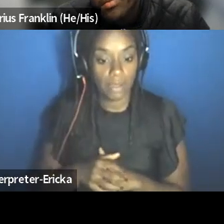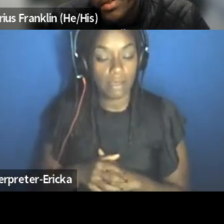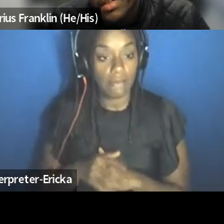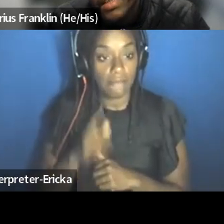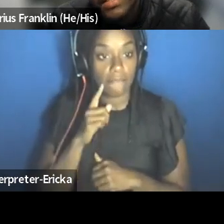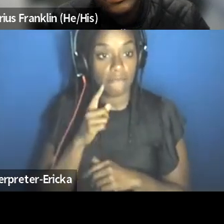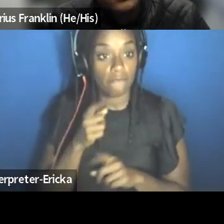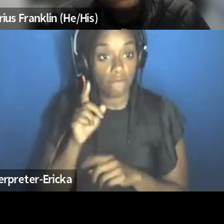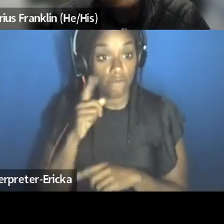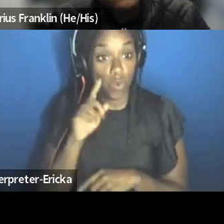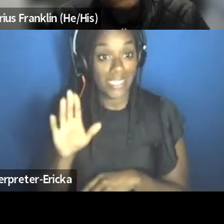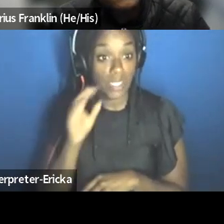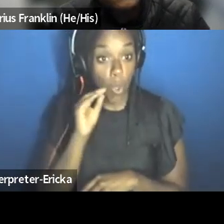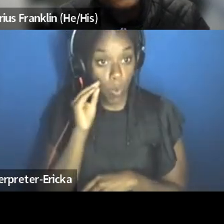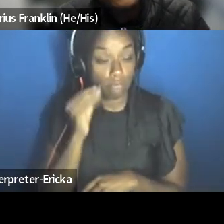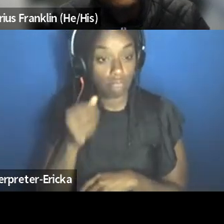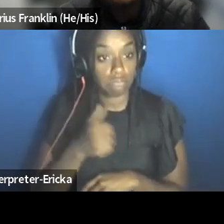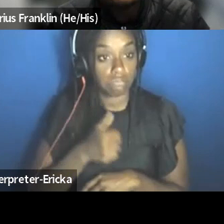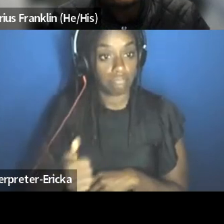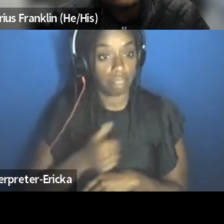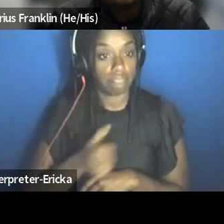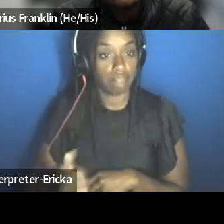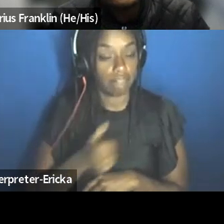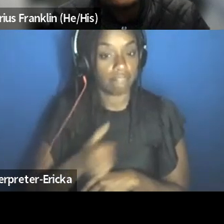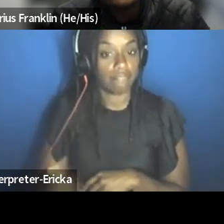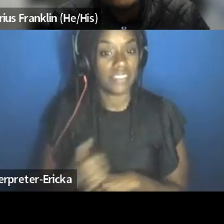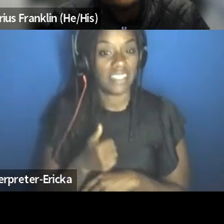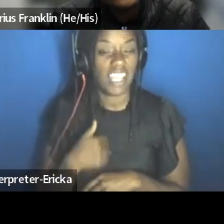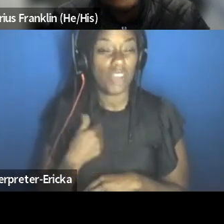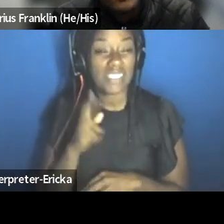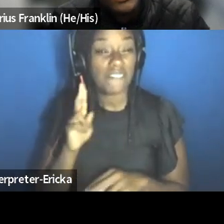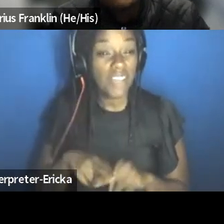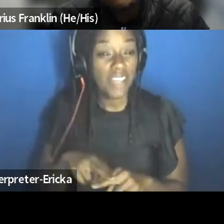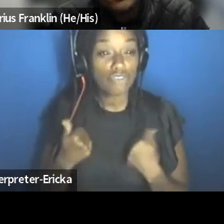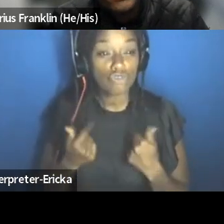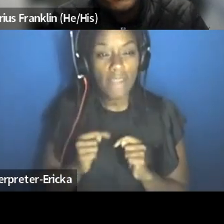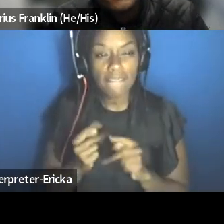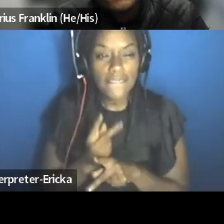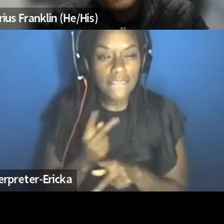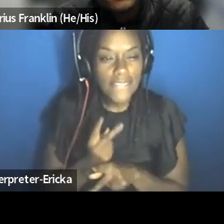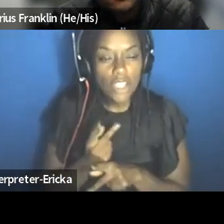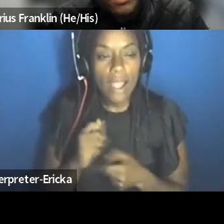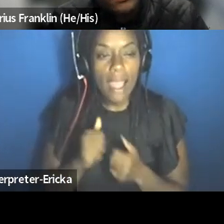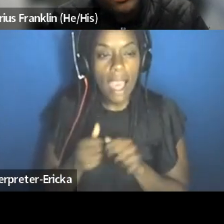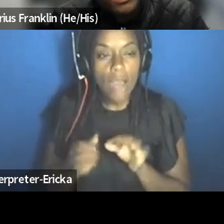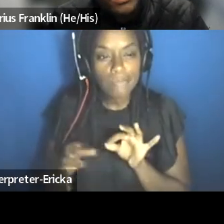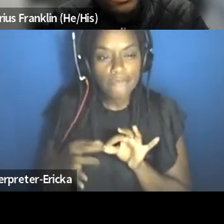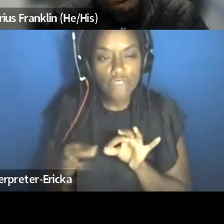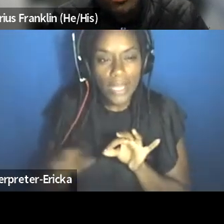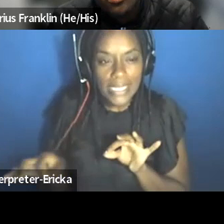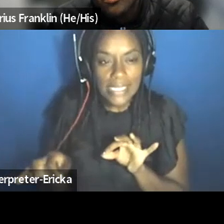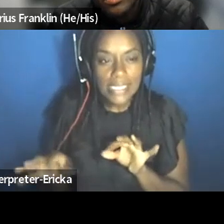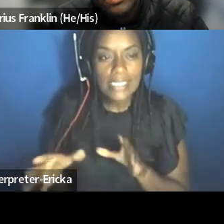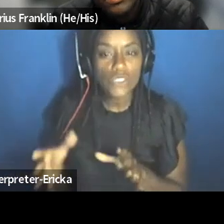home. And so that was the fun part, just trying to figure out how to word it so that we can